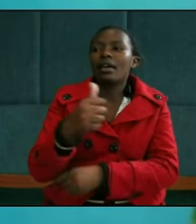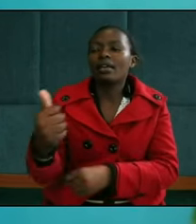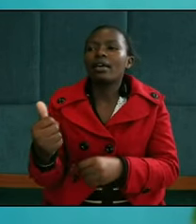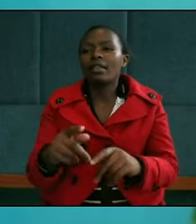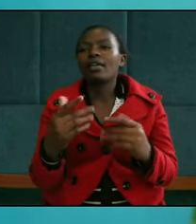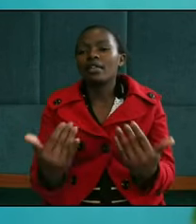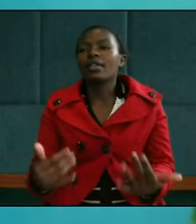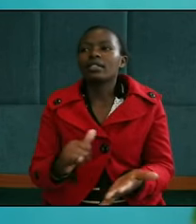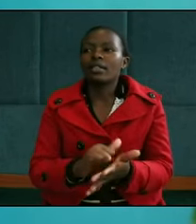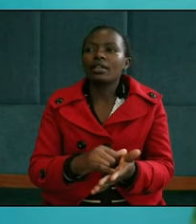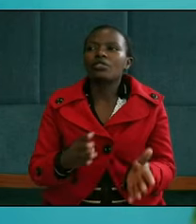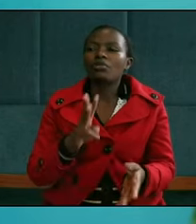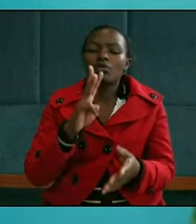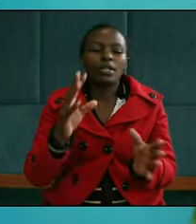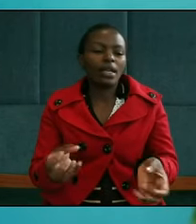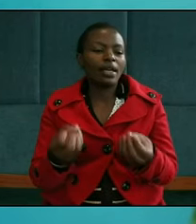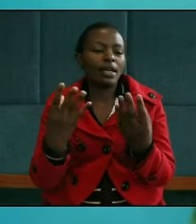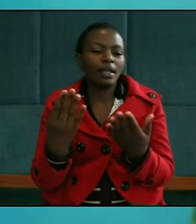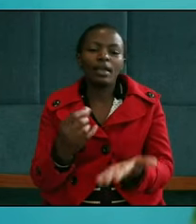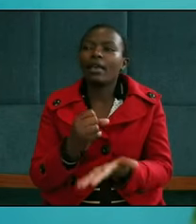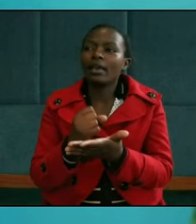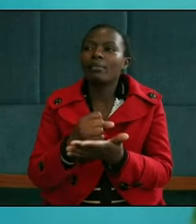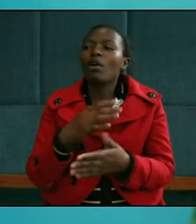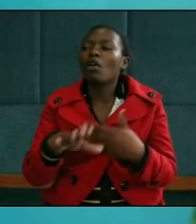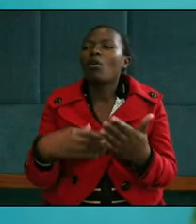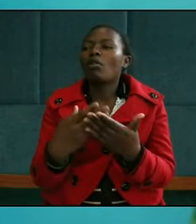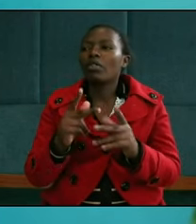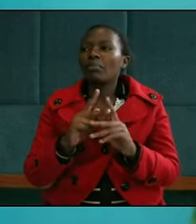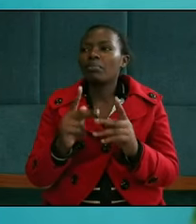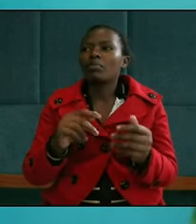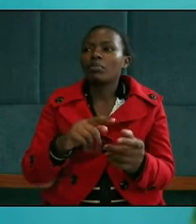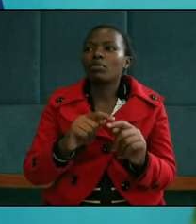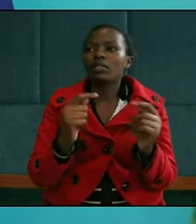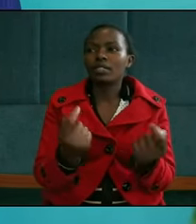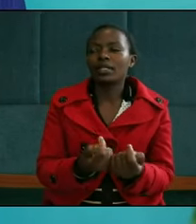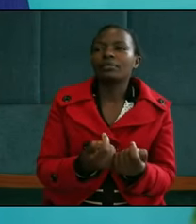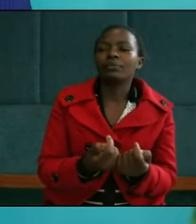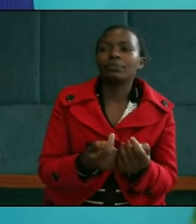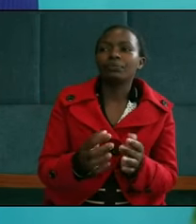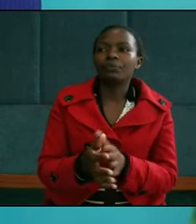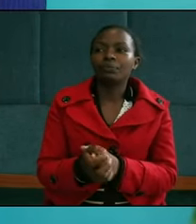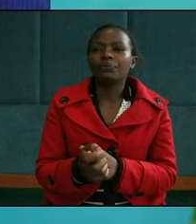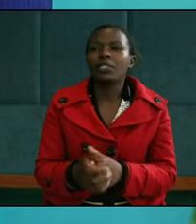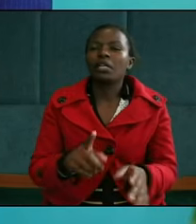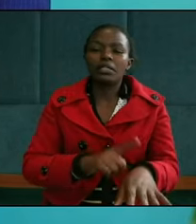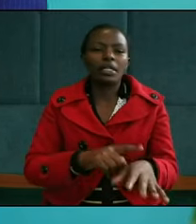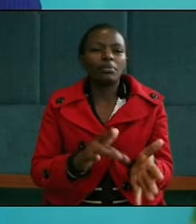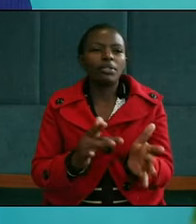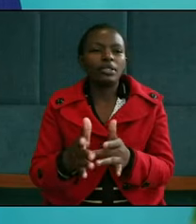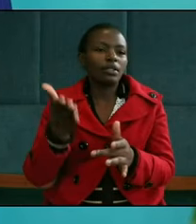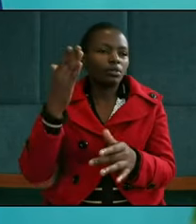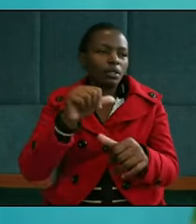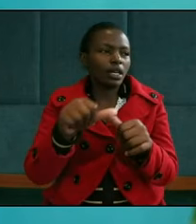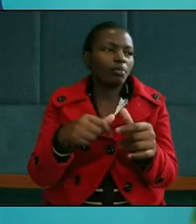sinners into saints, living with God through the eternal ages. When Jesus was about to accomplish his ministry,